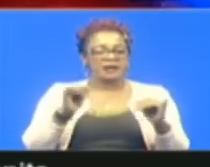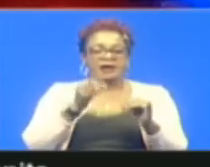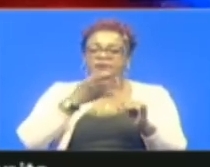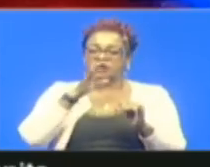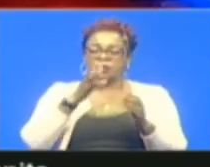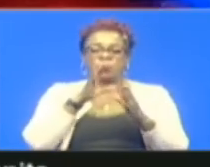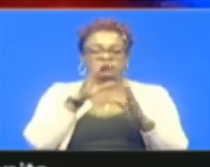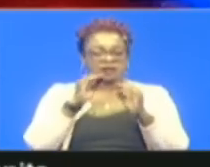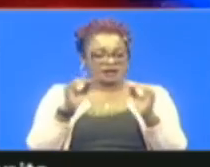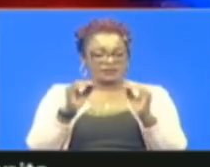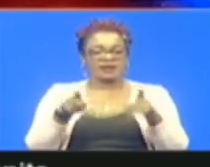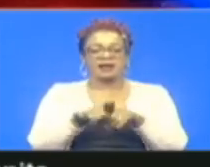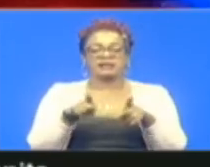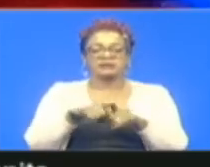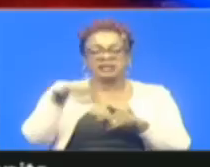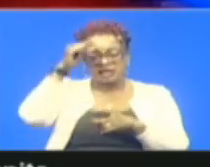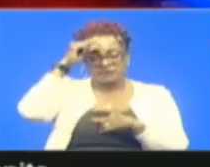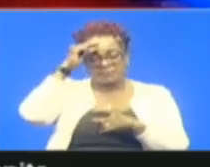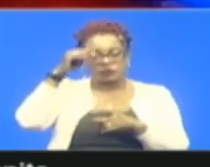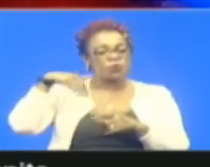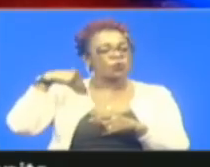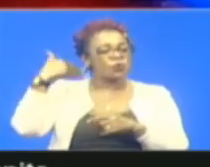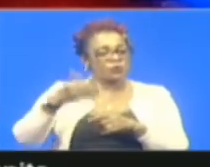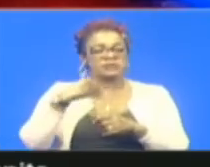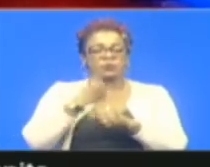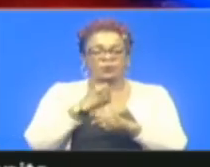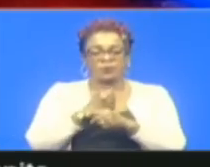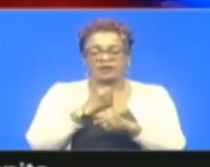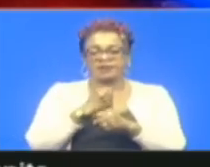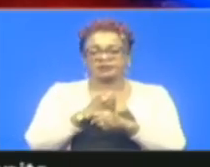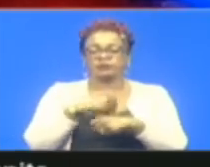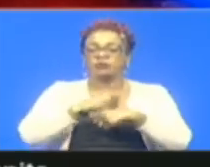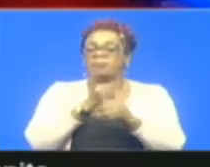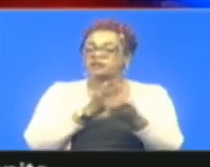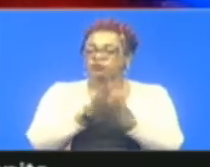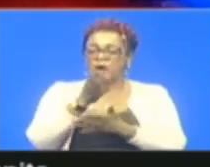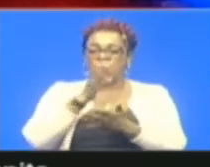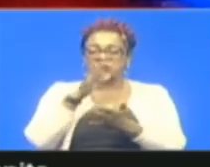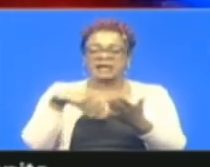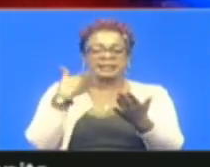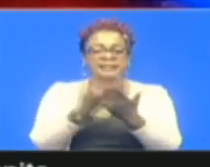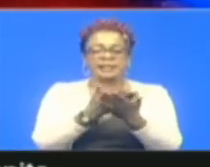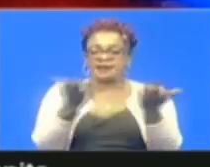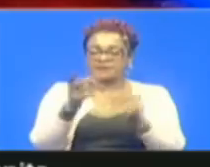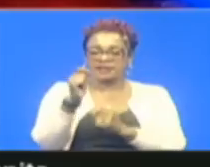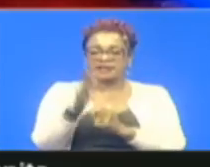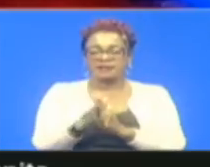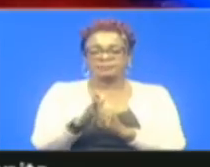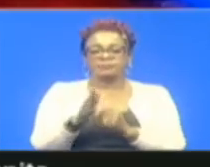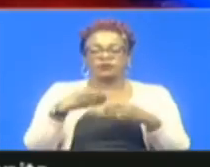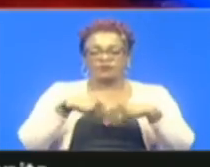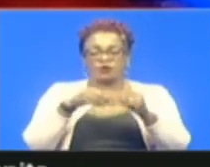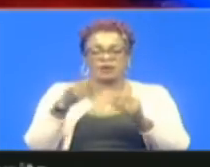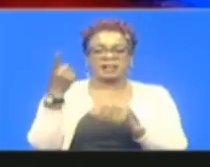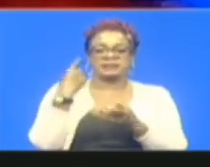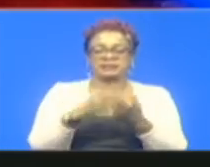But as the government keeps making promises of working to ensure water reaches every Kenyan, the scars of last year's drought remain